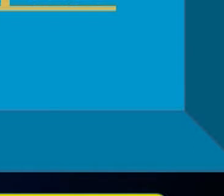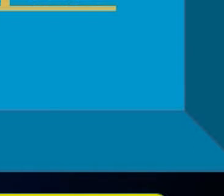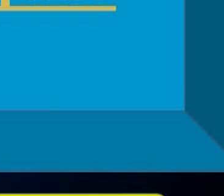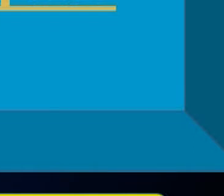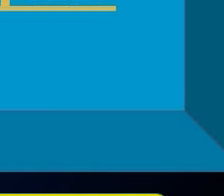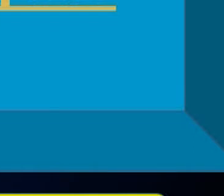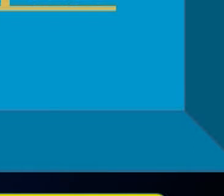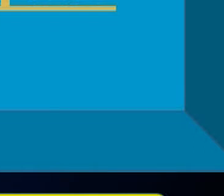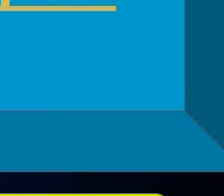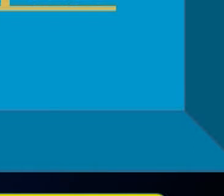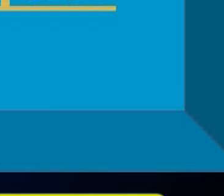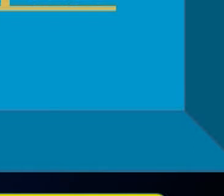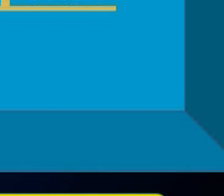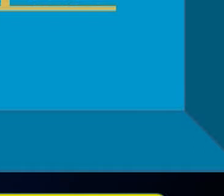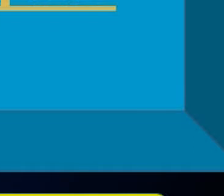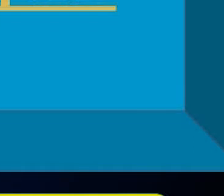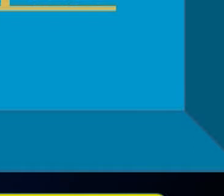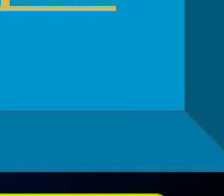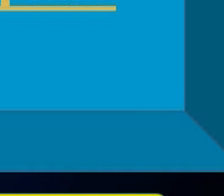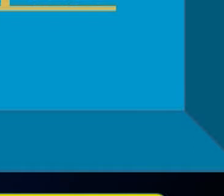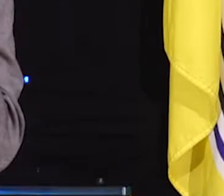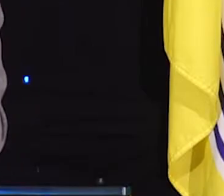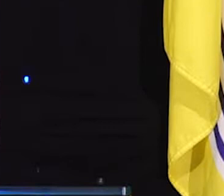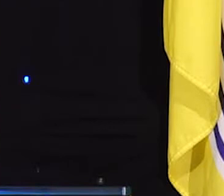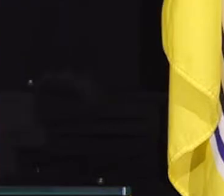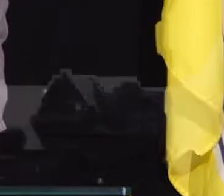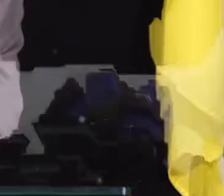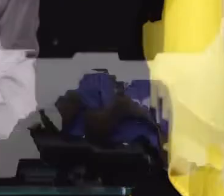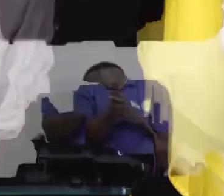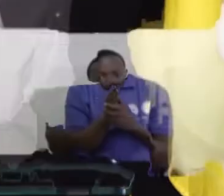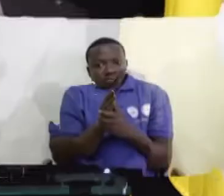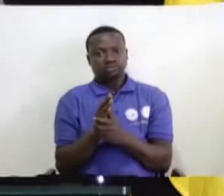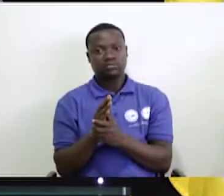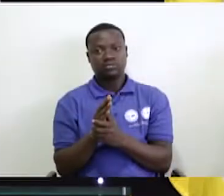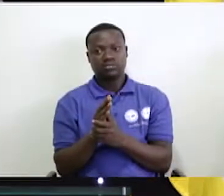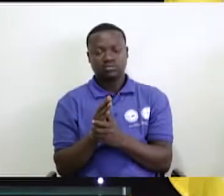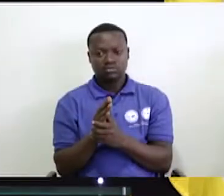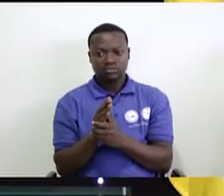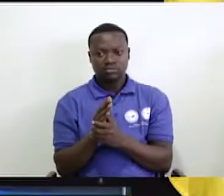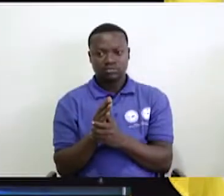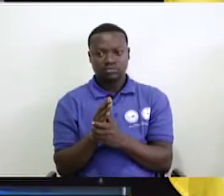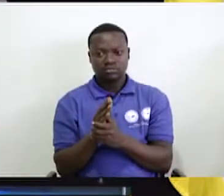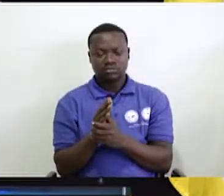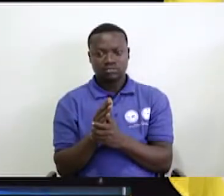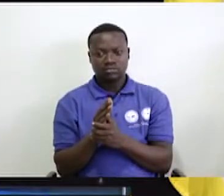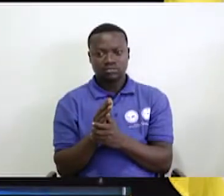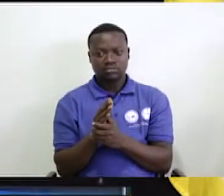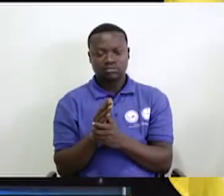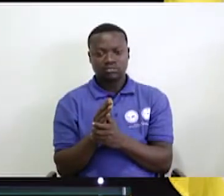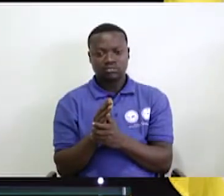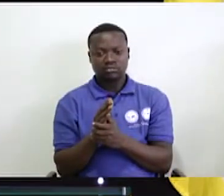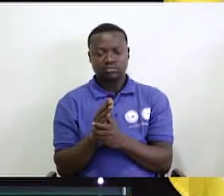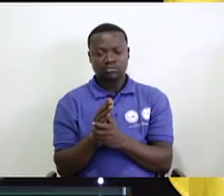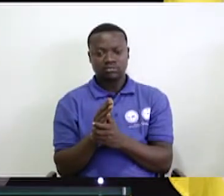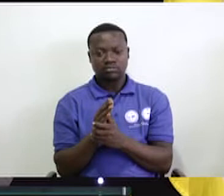we will reign with him. Where he said we are heirs of God and joint heirs with Christ, he continued and